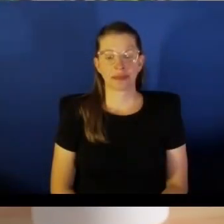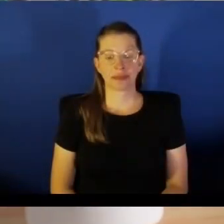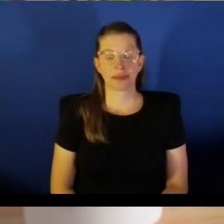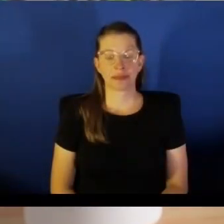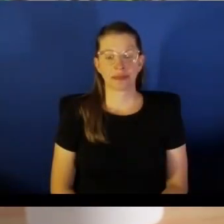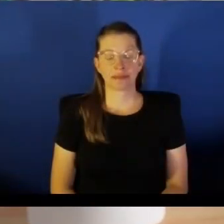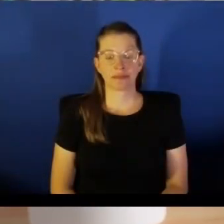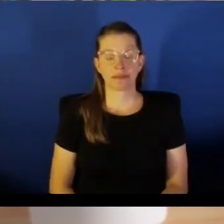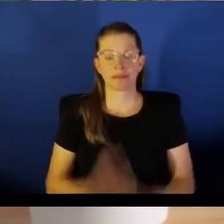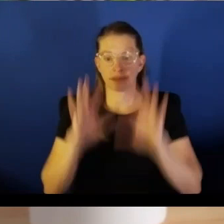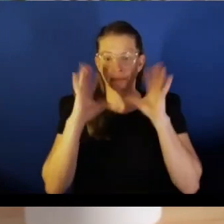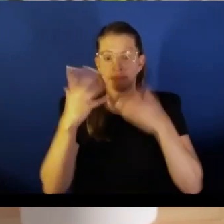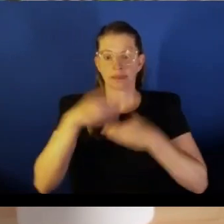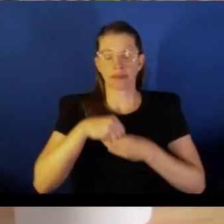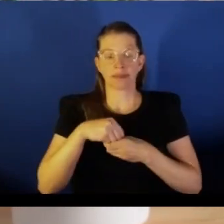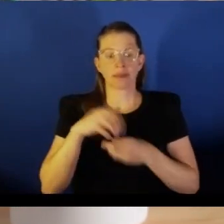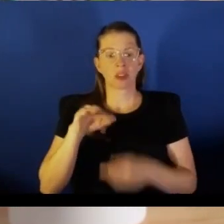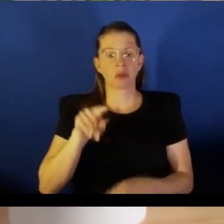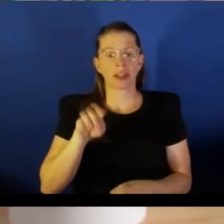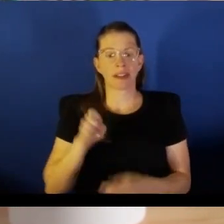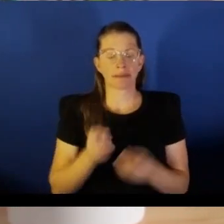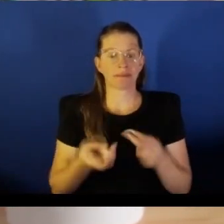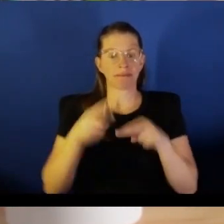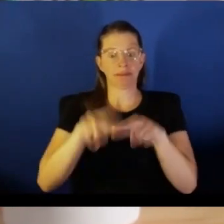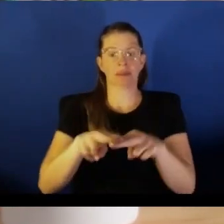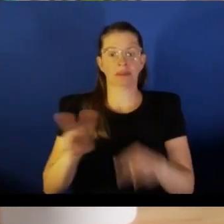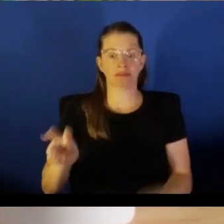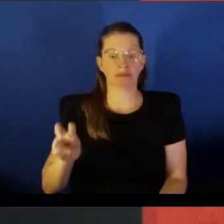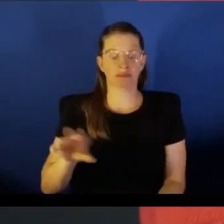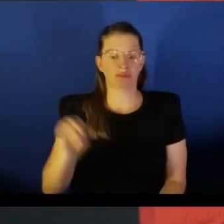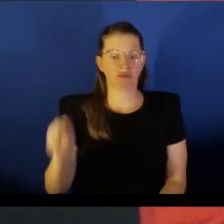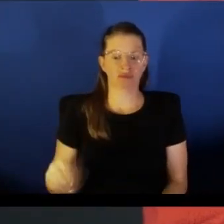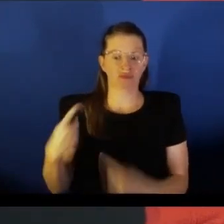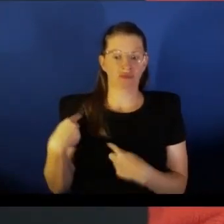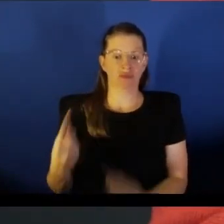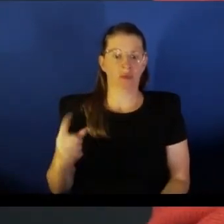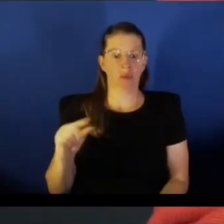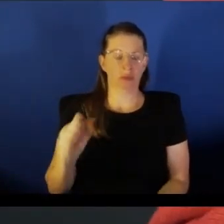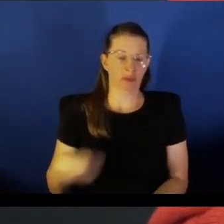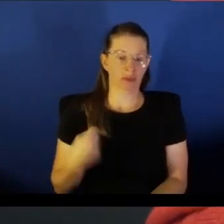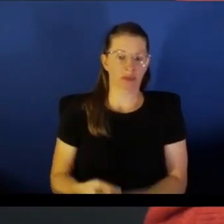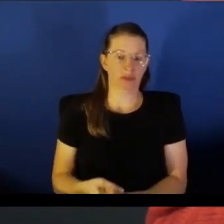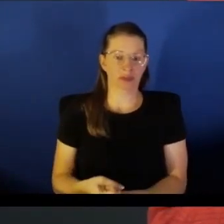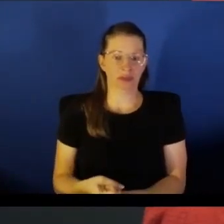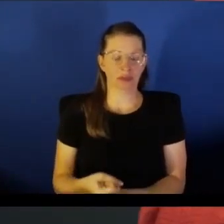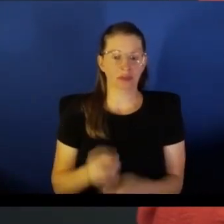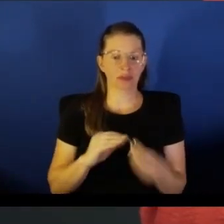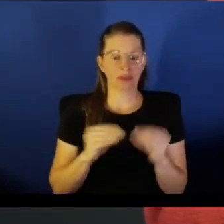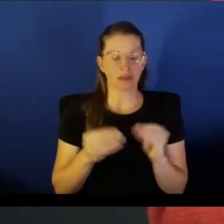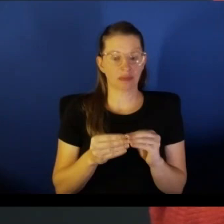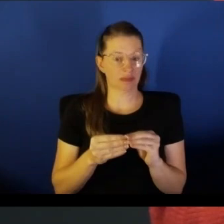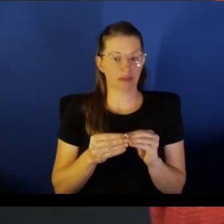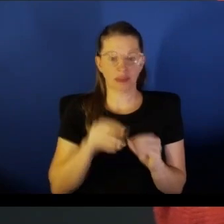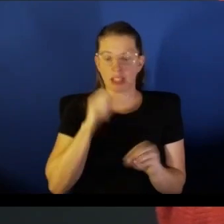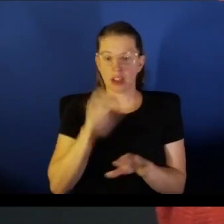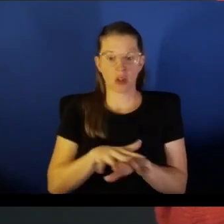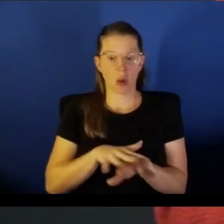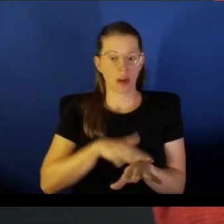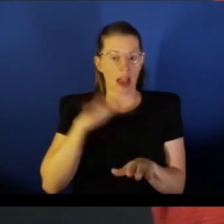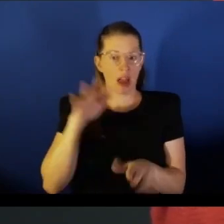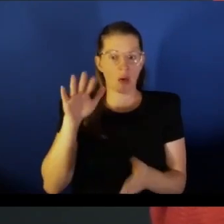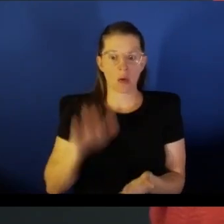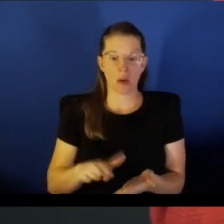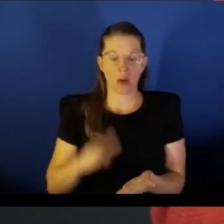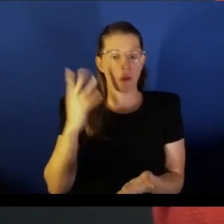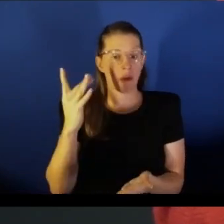Autism rates have gone up more than 200% in the last 20 years, and the numbers aren't slowing. But why? We talk about